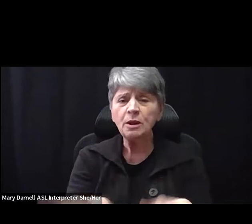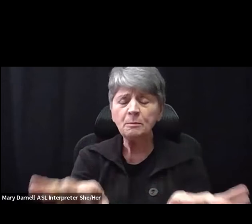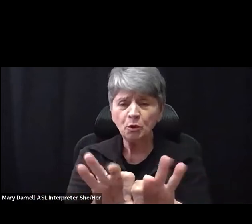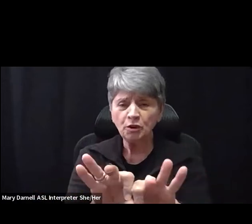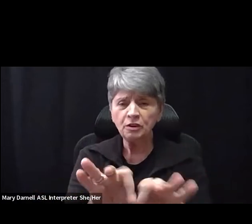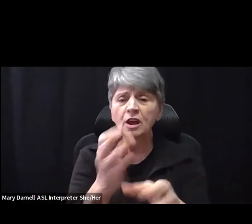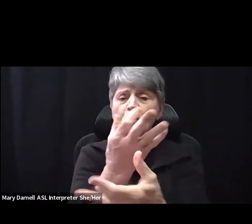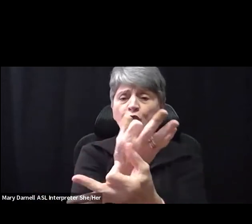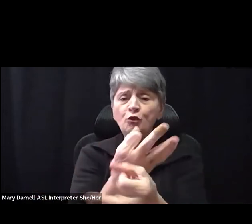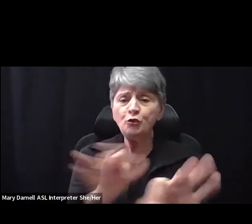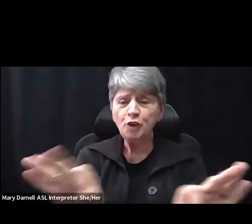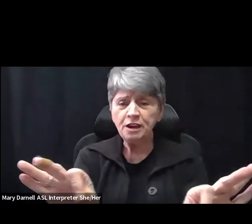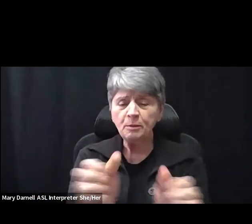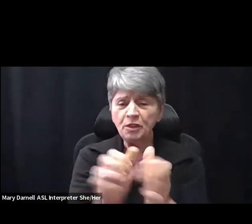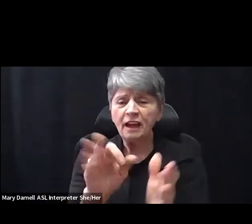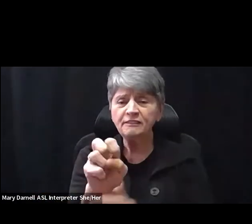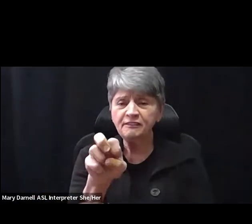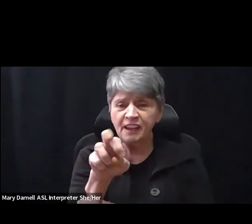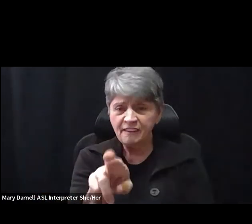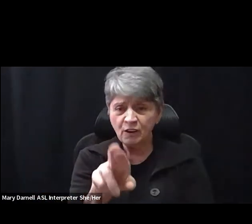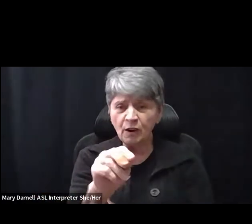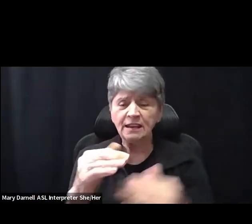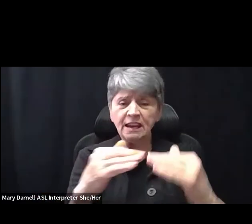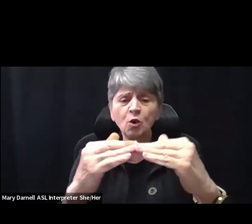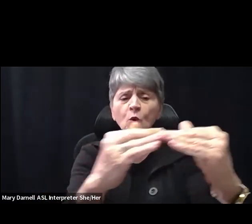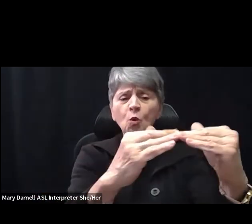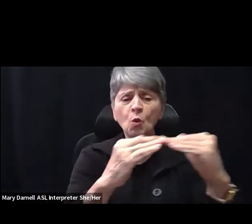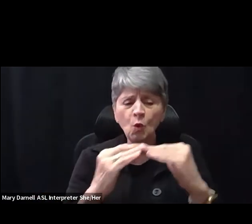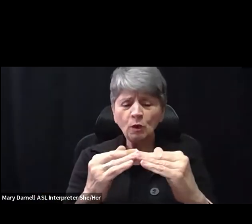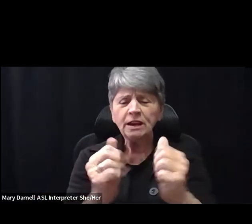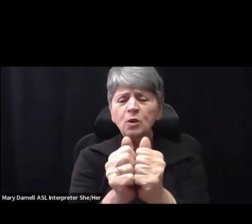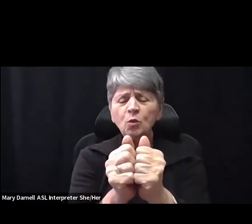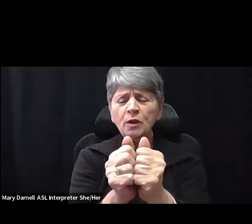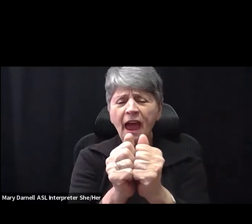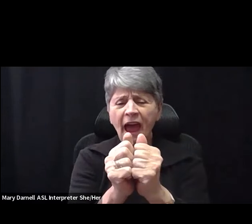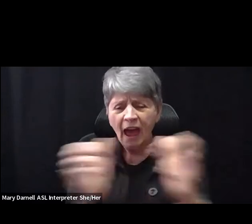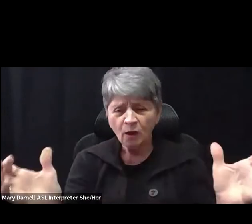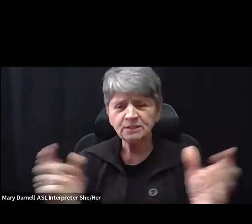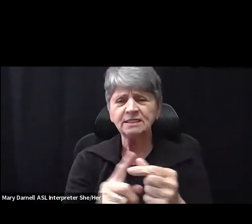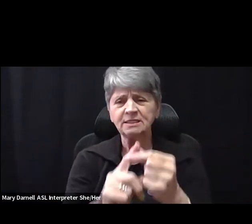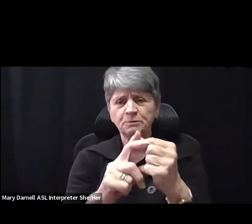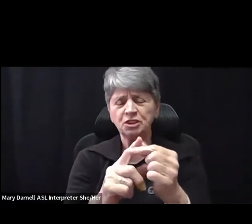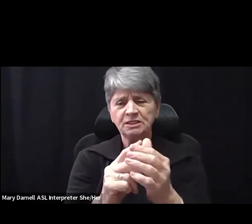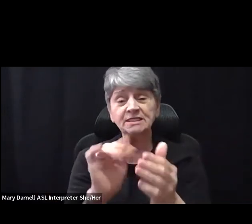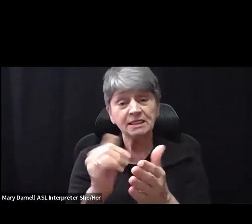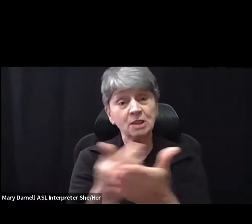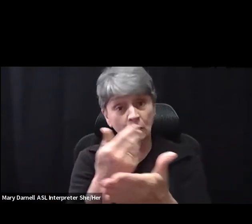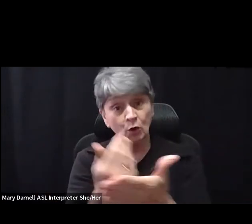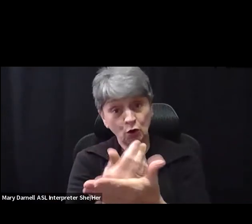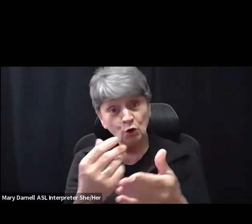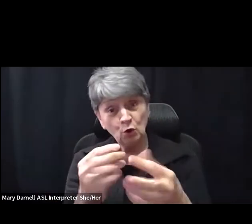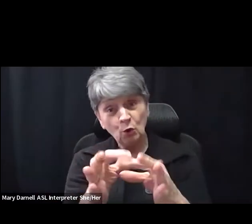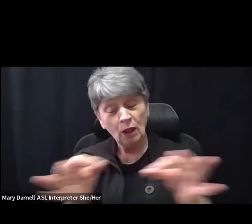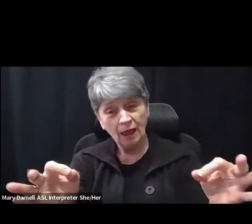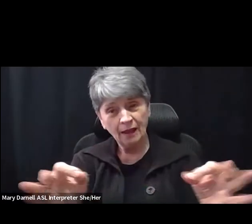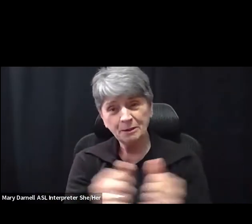favor and for equality without exception, as our new tagline goes. So with that said, I will turn